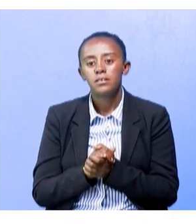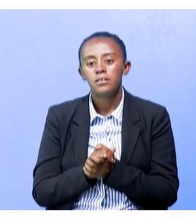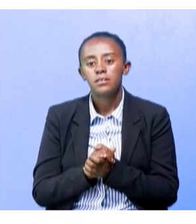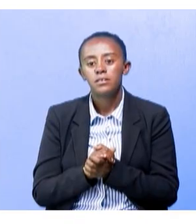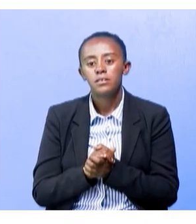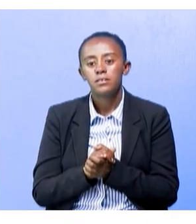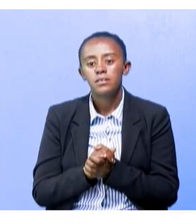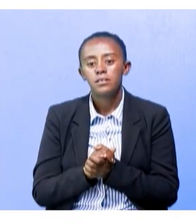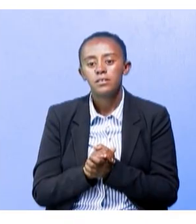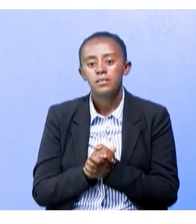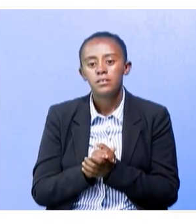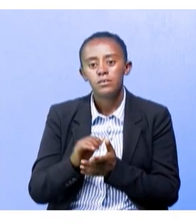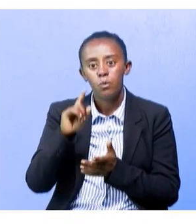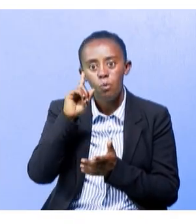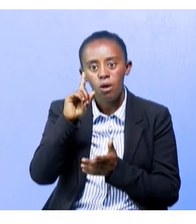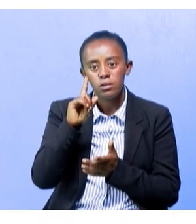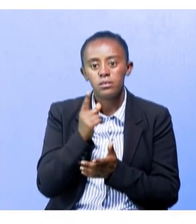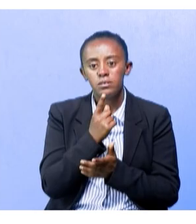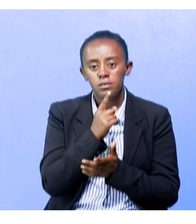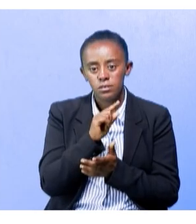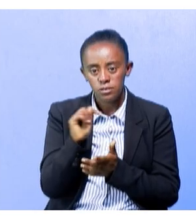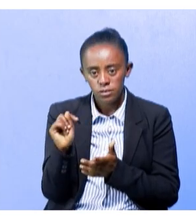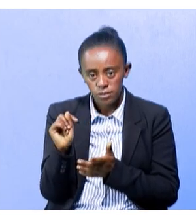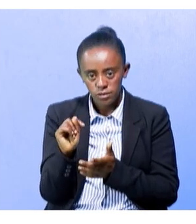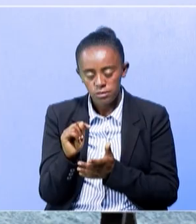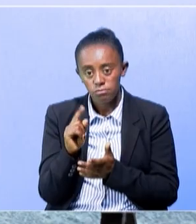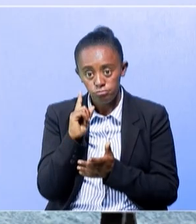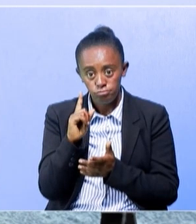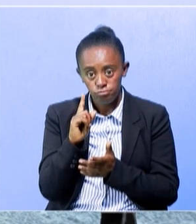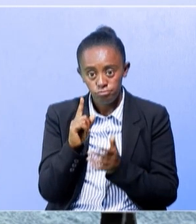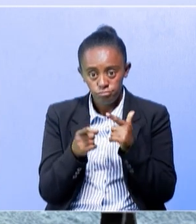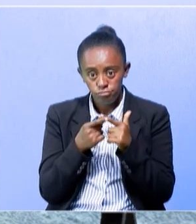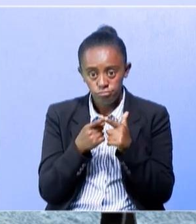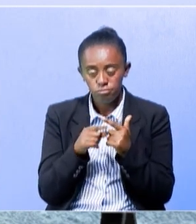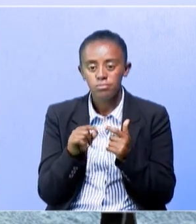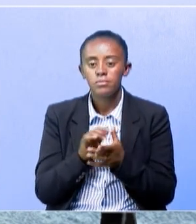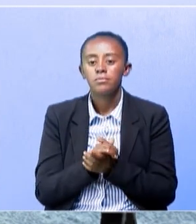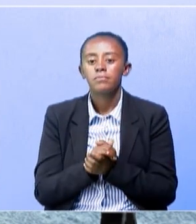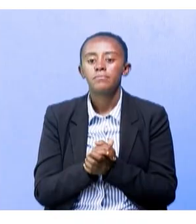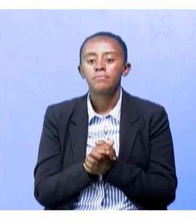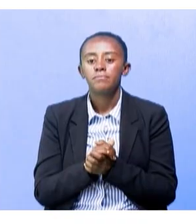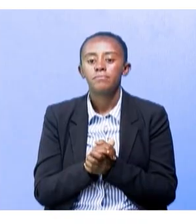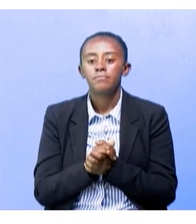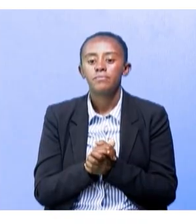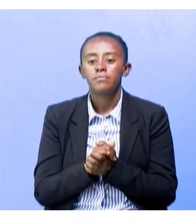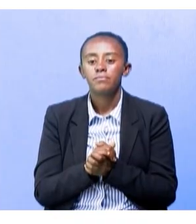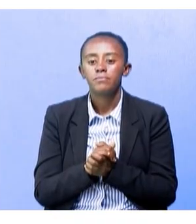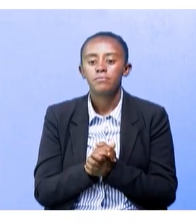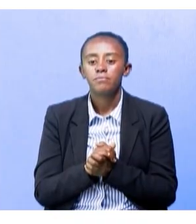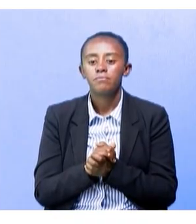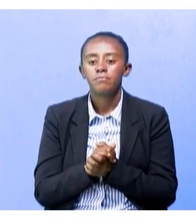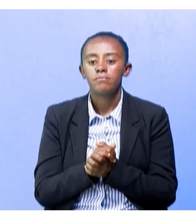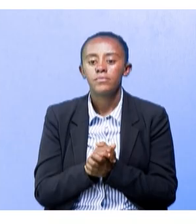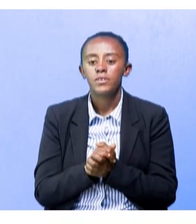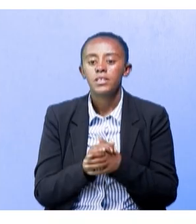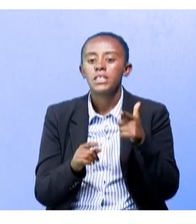will be number 1. So, this is the second. So, number 1 is the second. What